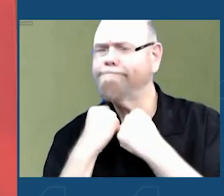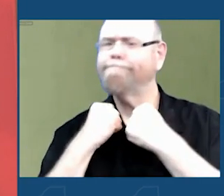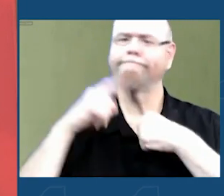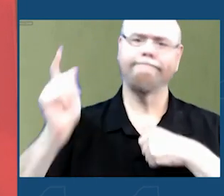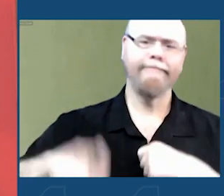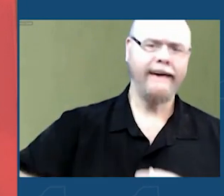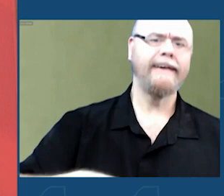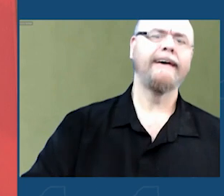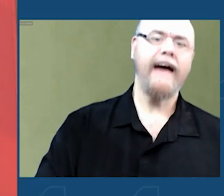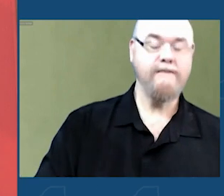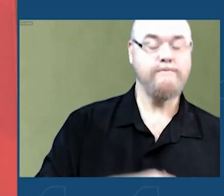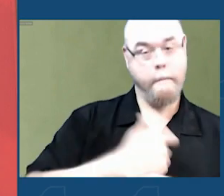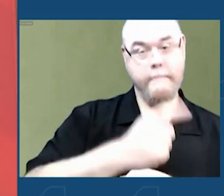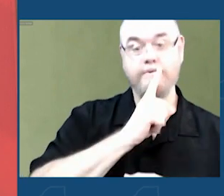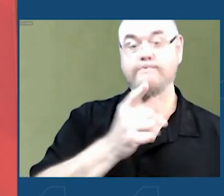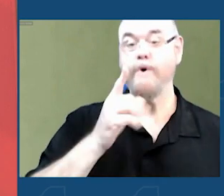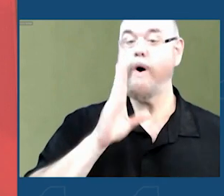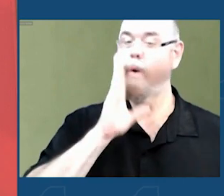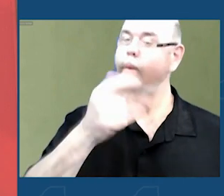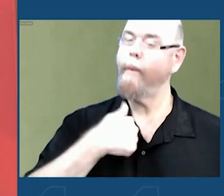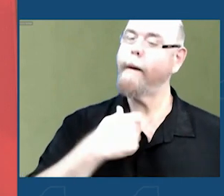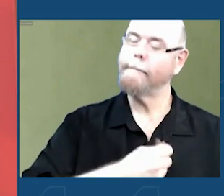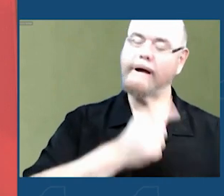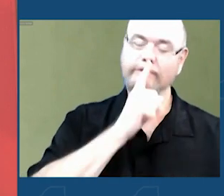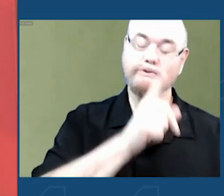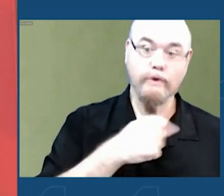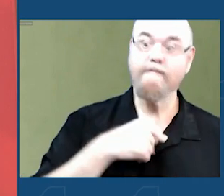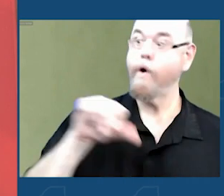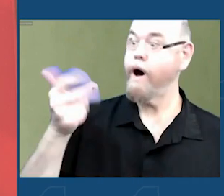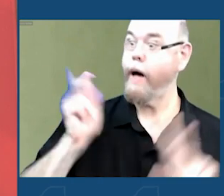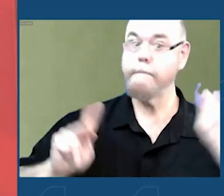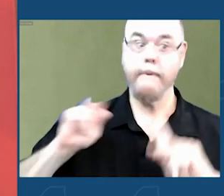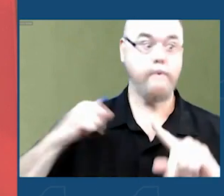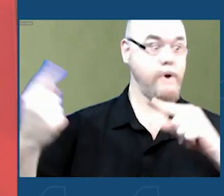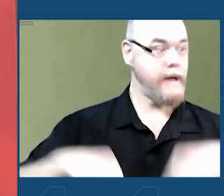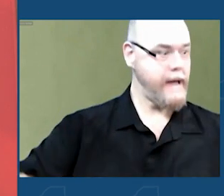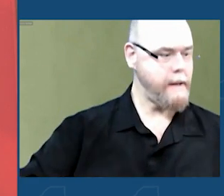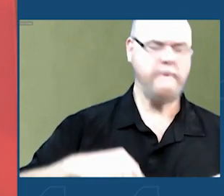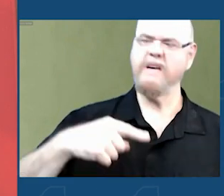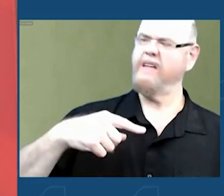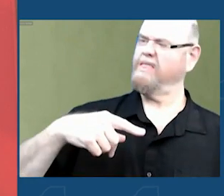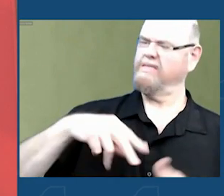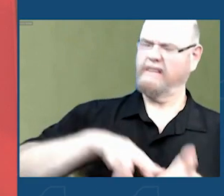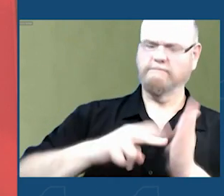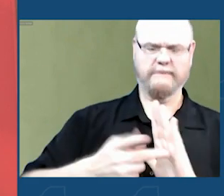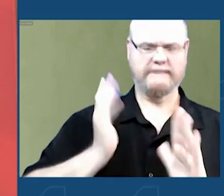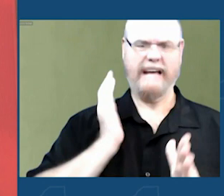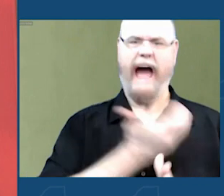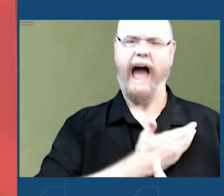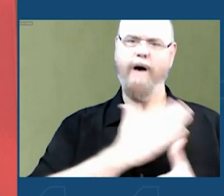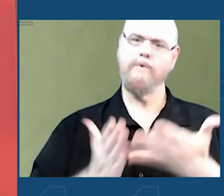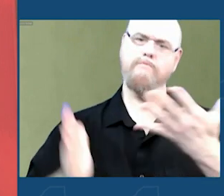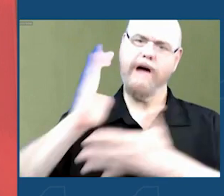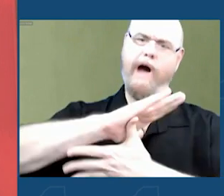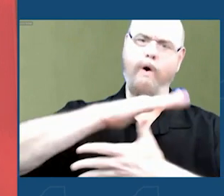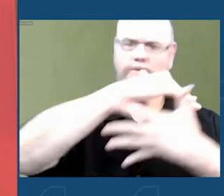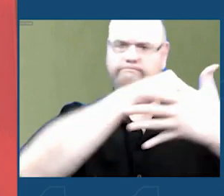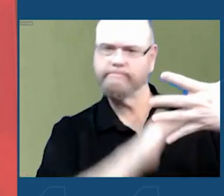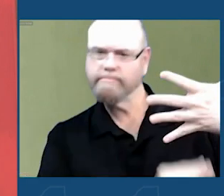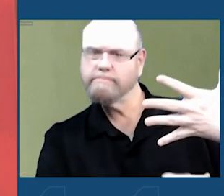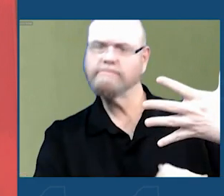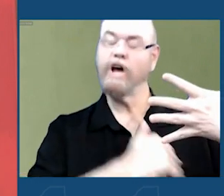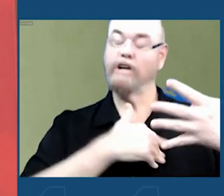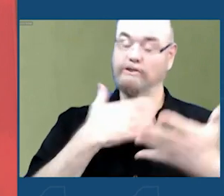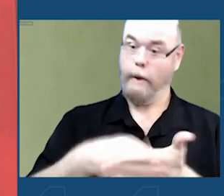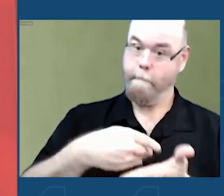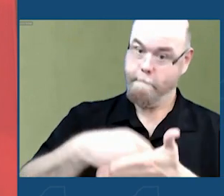all the others and to the other elected officials who've joined us here today, this is a statement of our priorities. That's why when we do our budgeting, it can be a